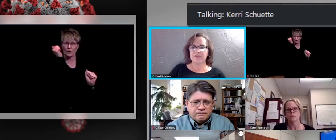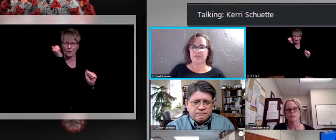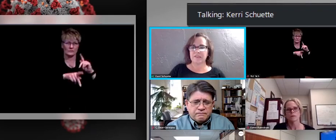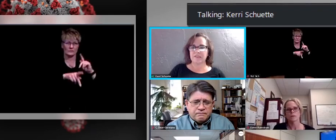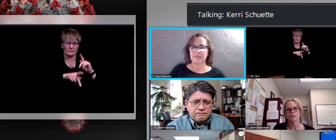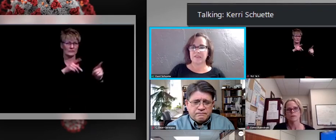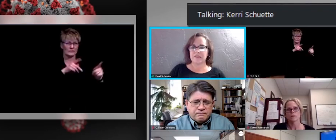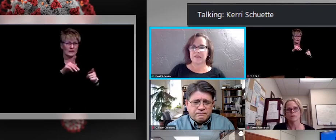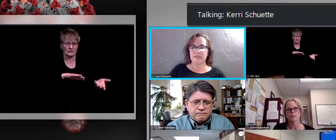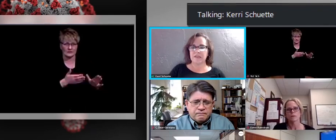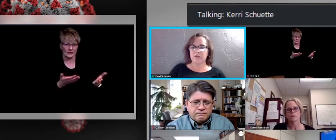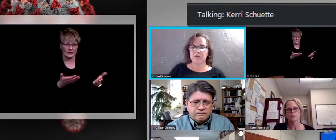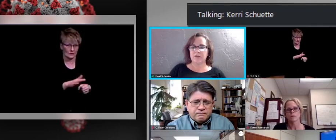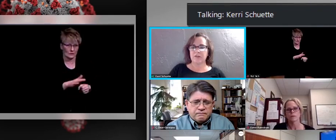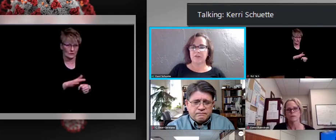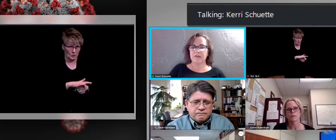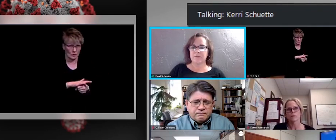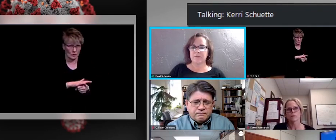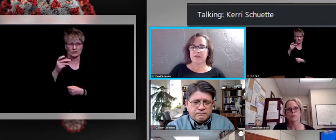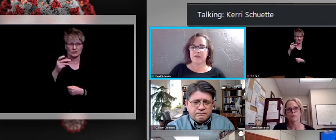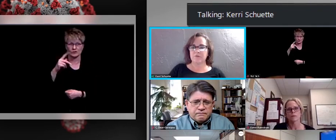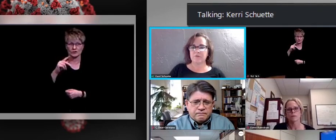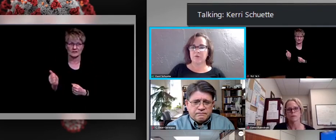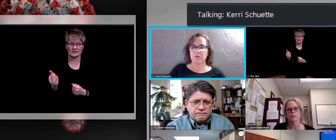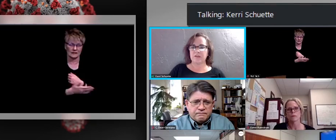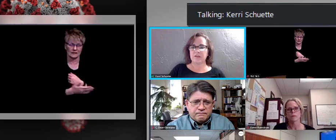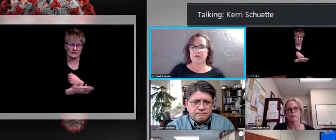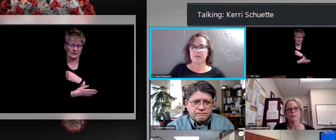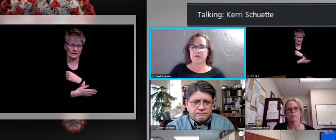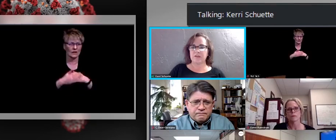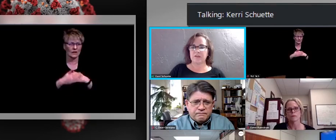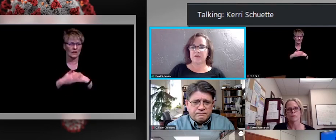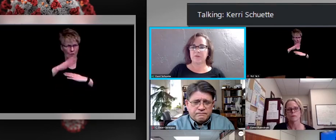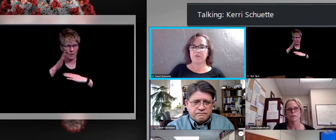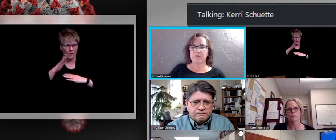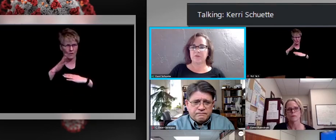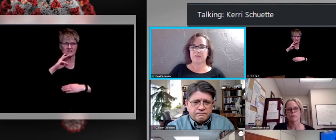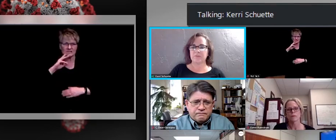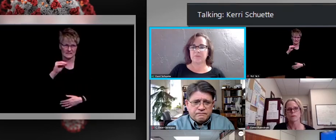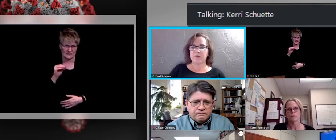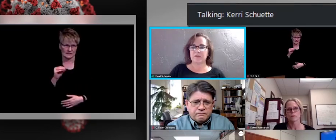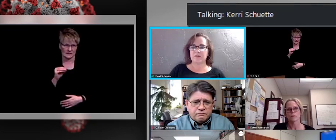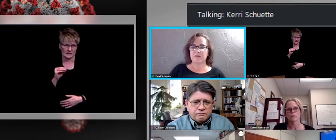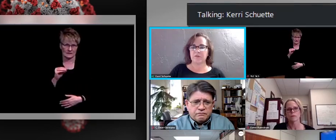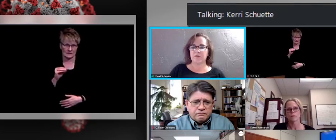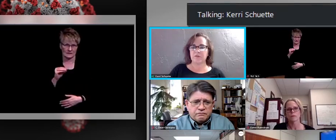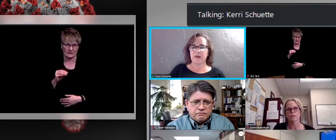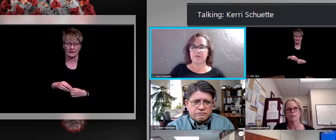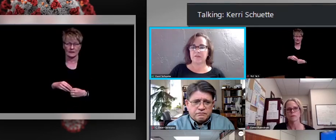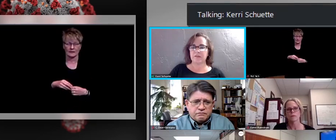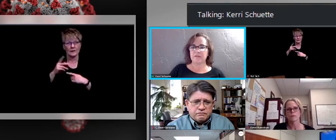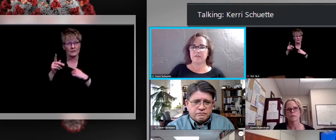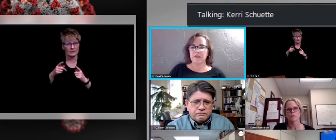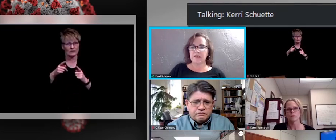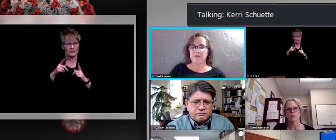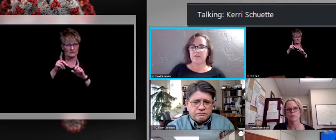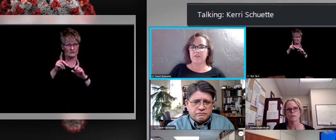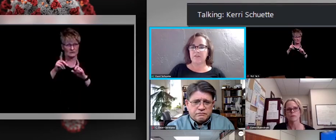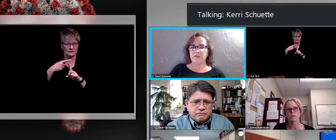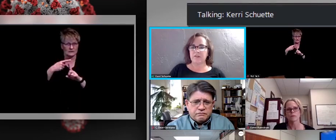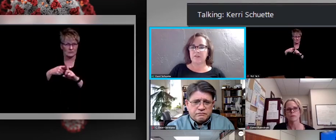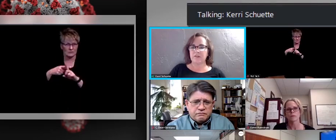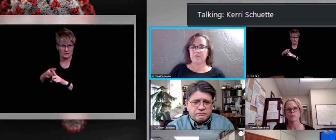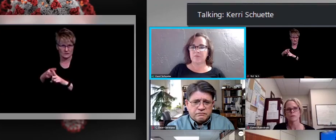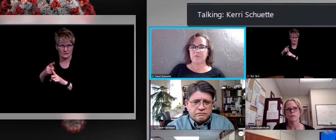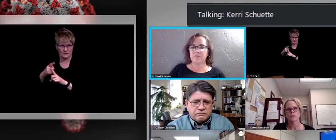age 60. Throughout the pandemic, the county has reported daily by age the number of people who test positive for the virus. Given that